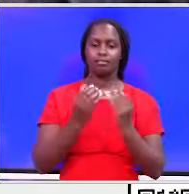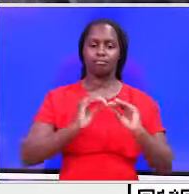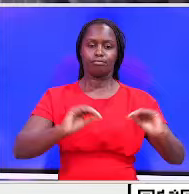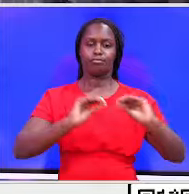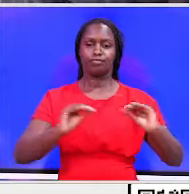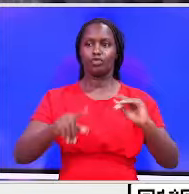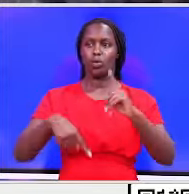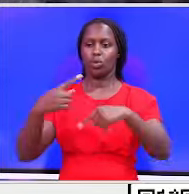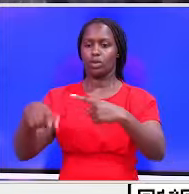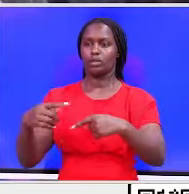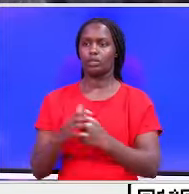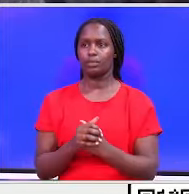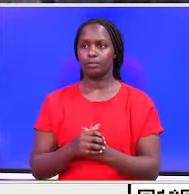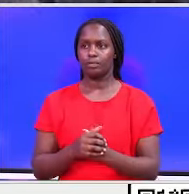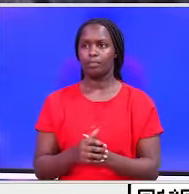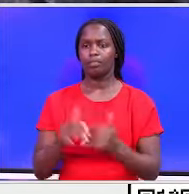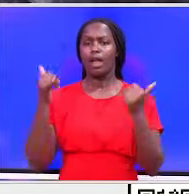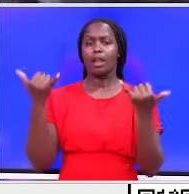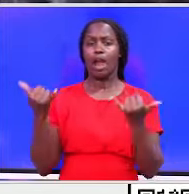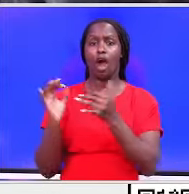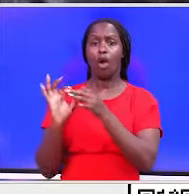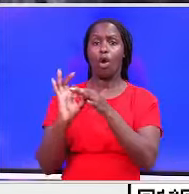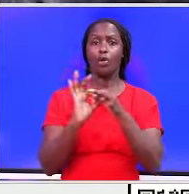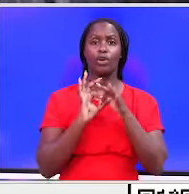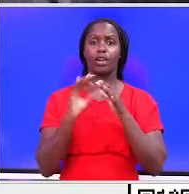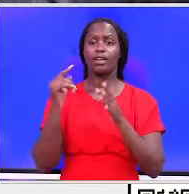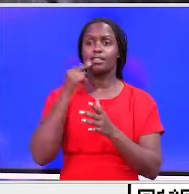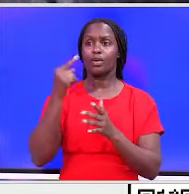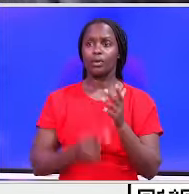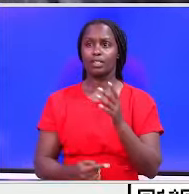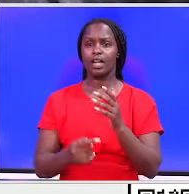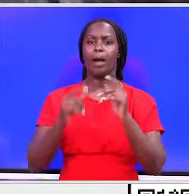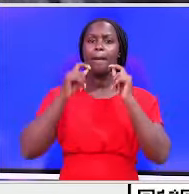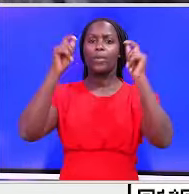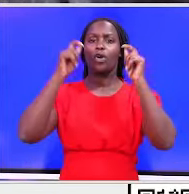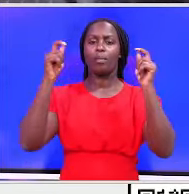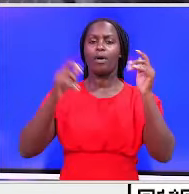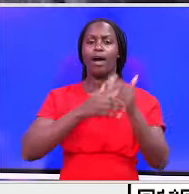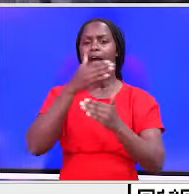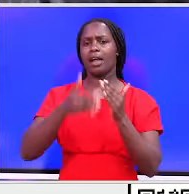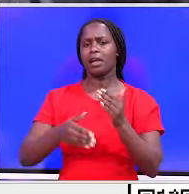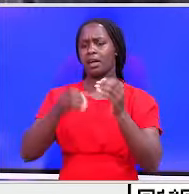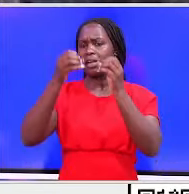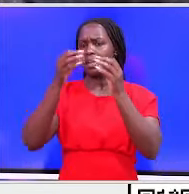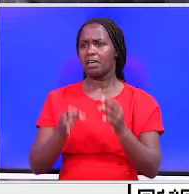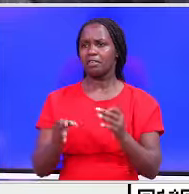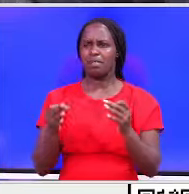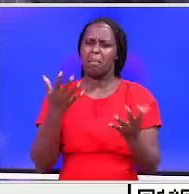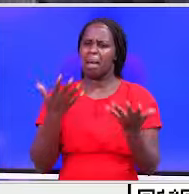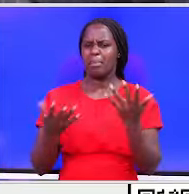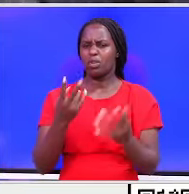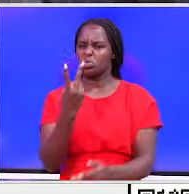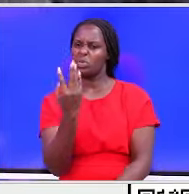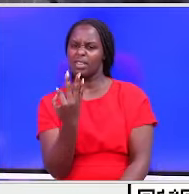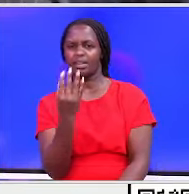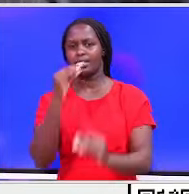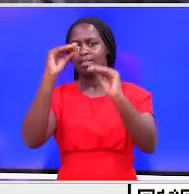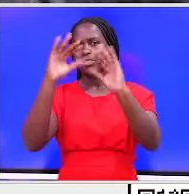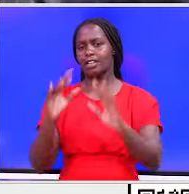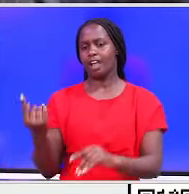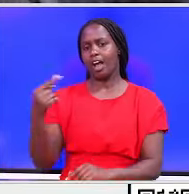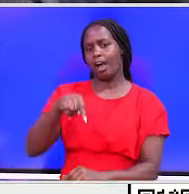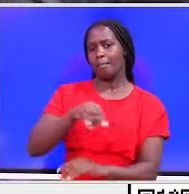wakati union imesema kwamba mkomo umeisha, walimu wamerejea. Kama kuna mmoja au wawili watatu wanne wanasukua